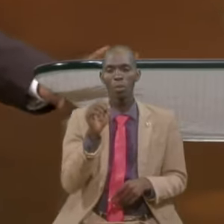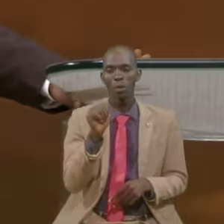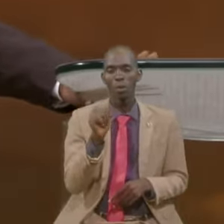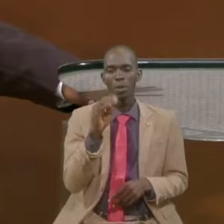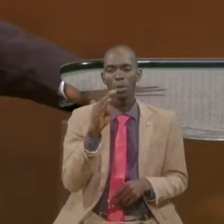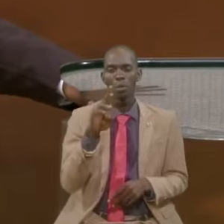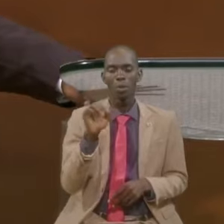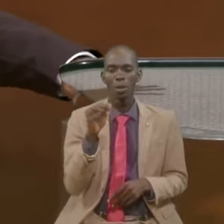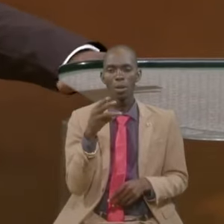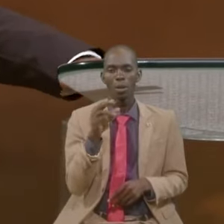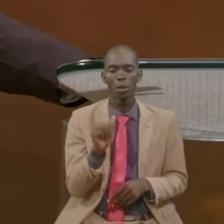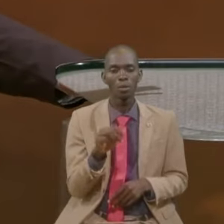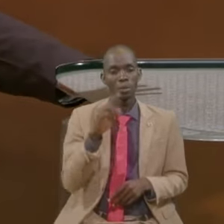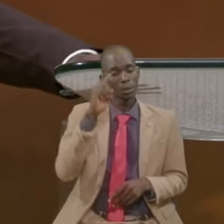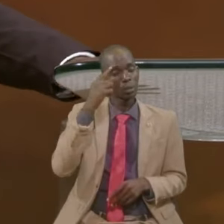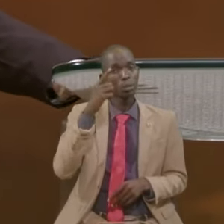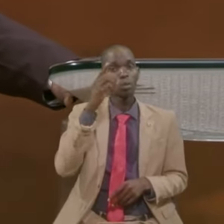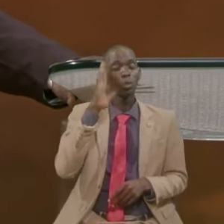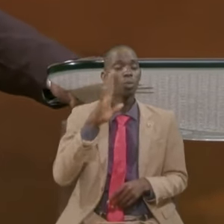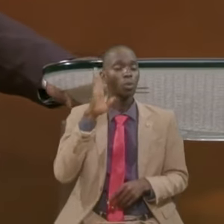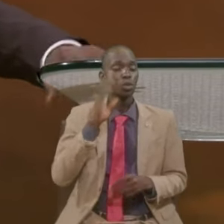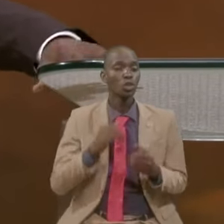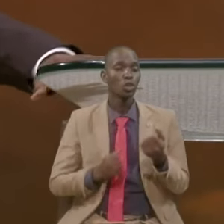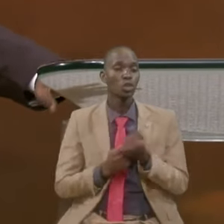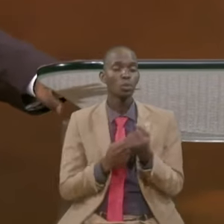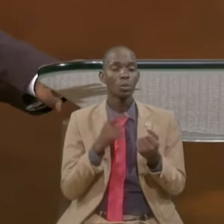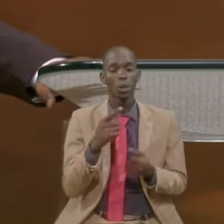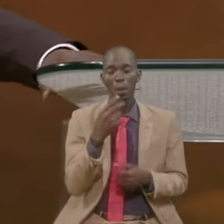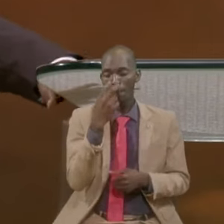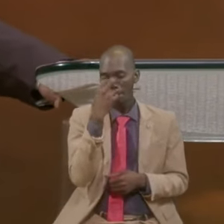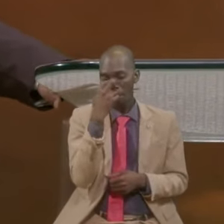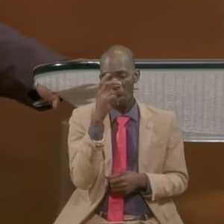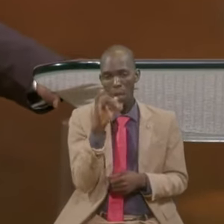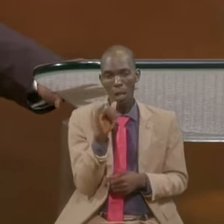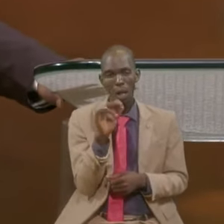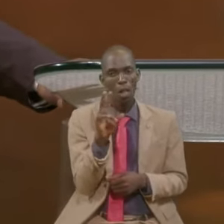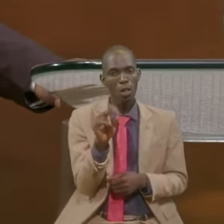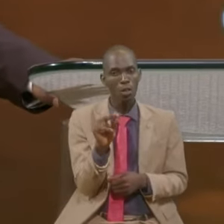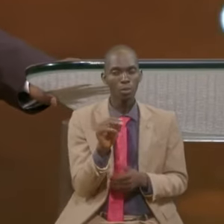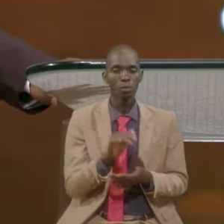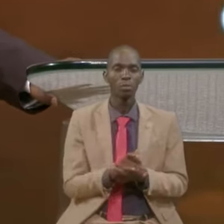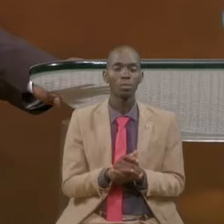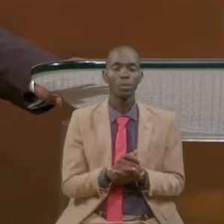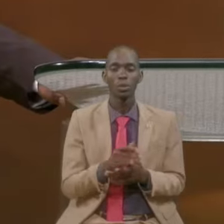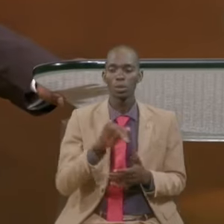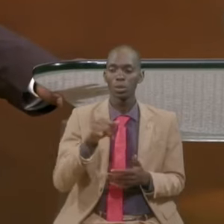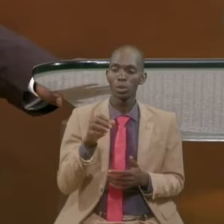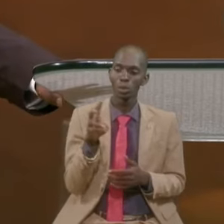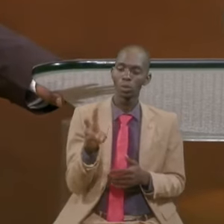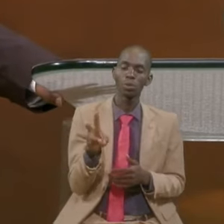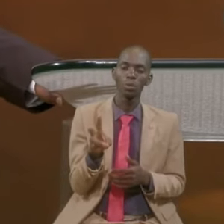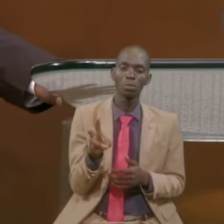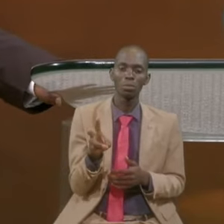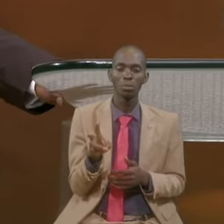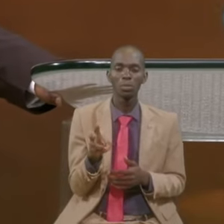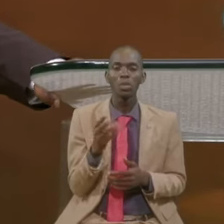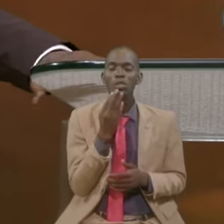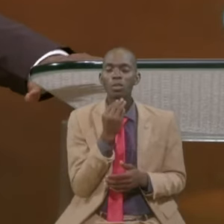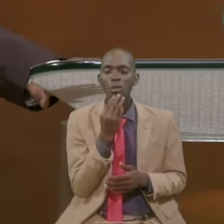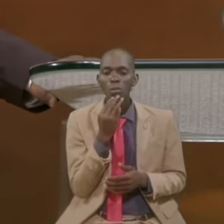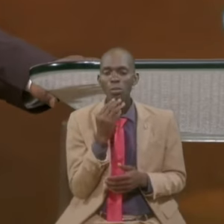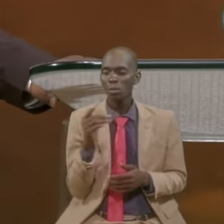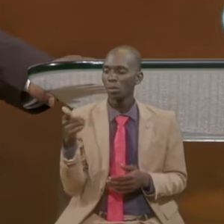them blindly. No, Jew or Gentile, he has the